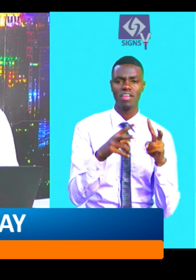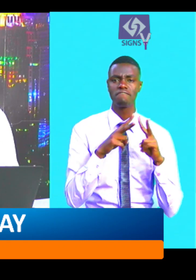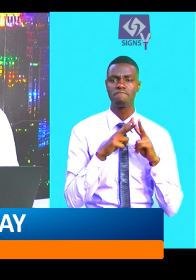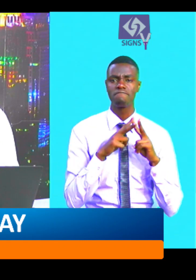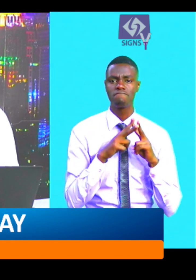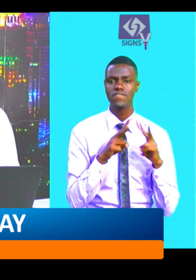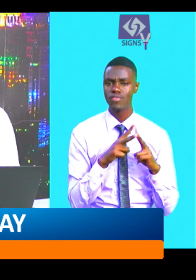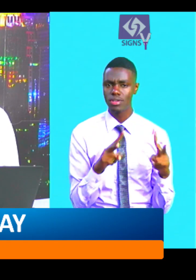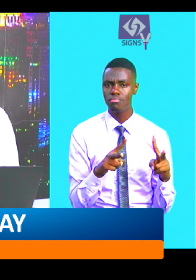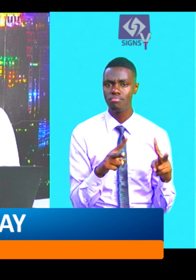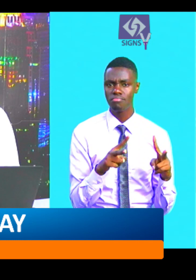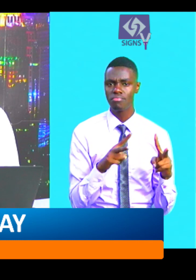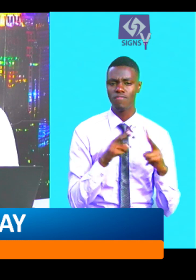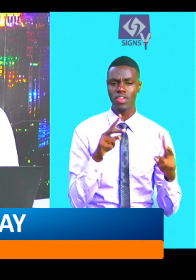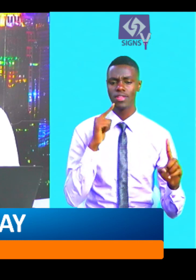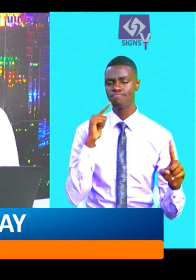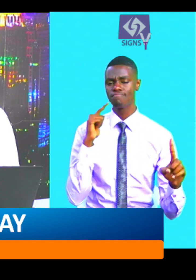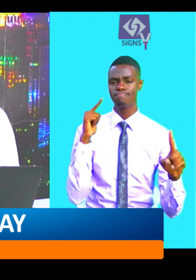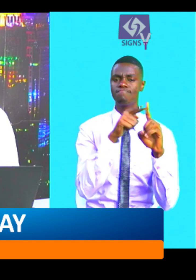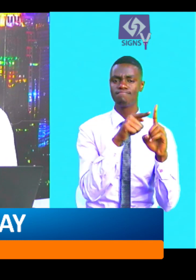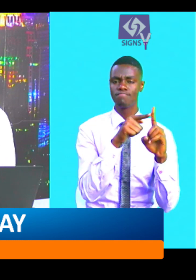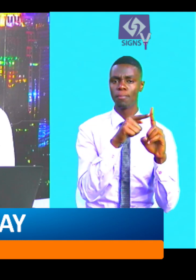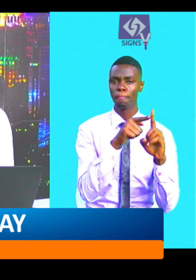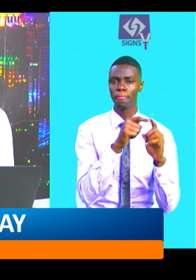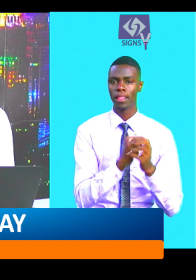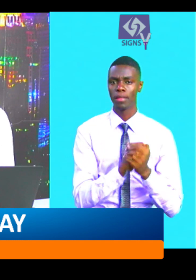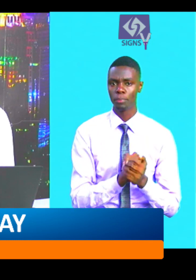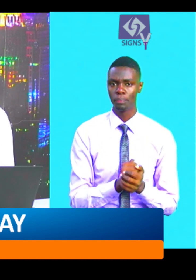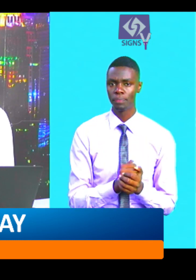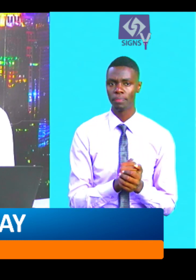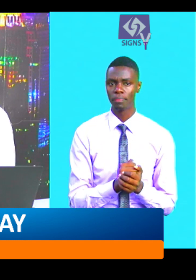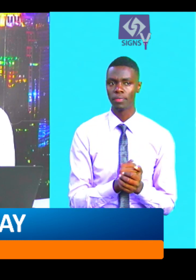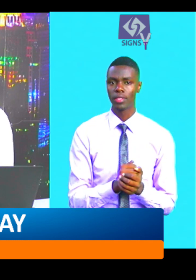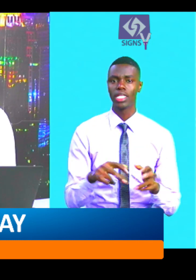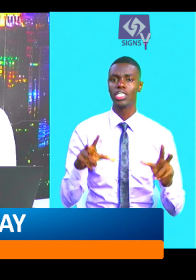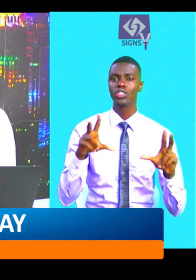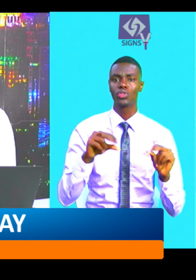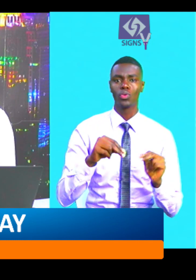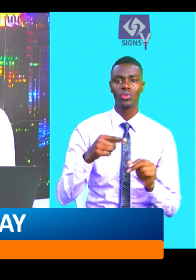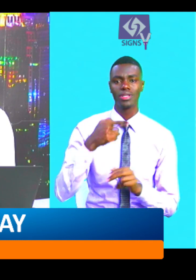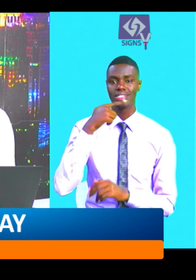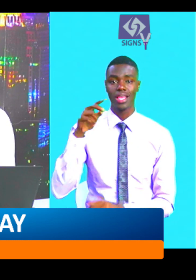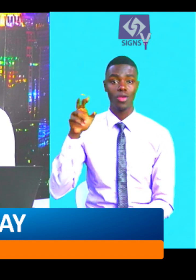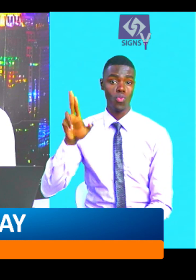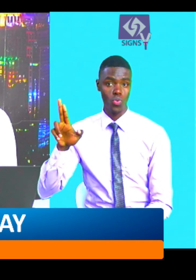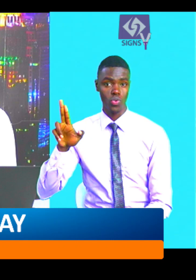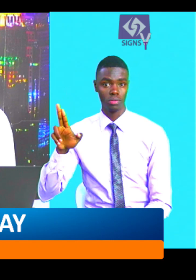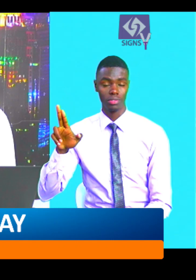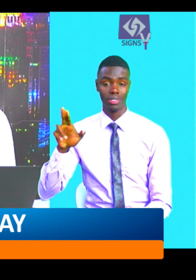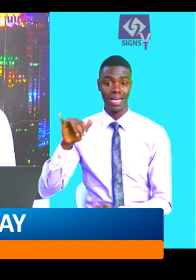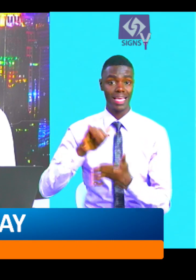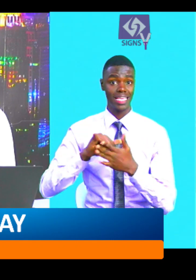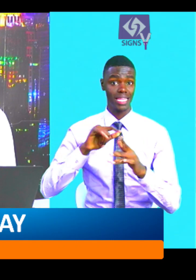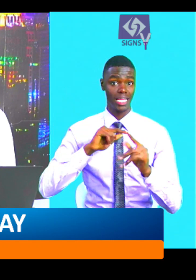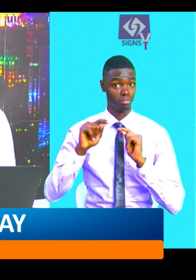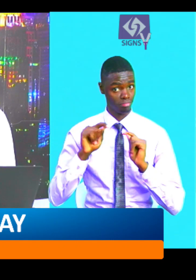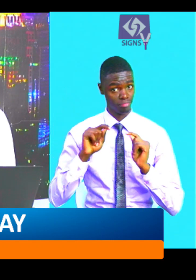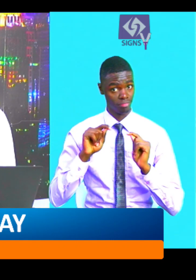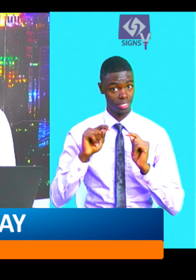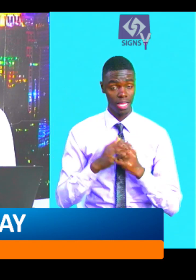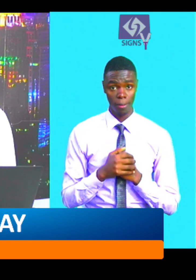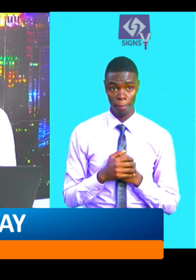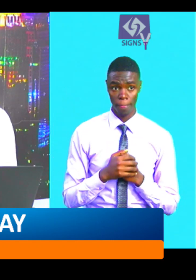And I had him refer to Raila as mtu wa vitendawili, and Ruto